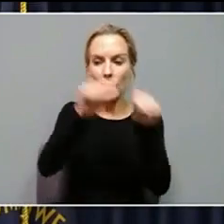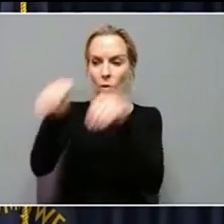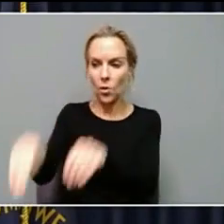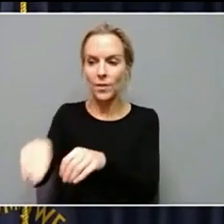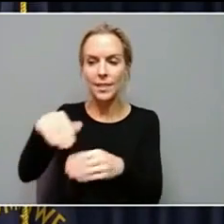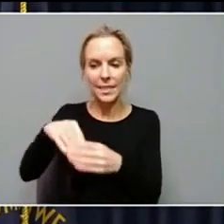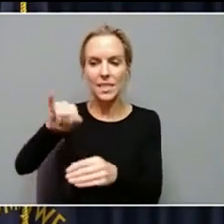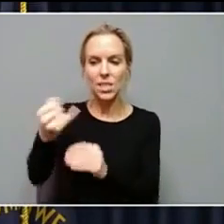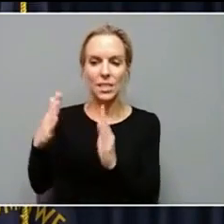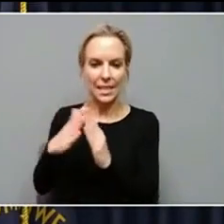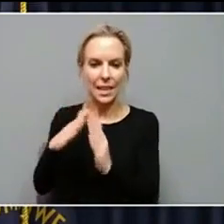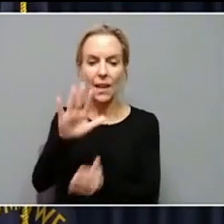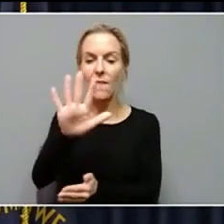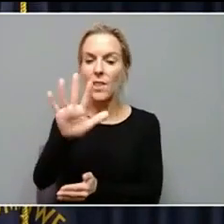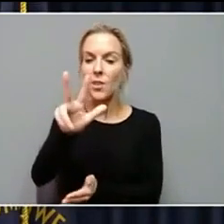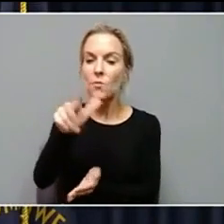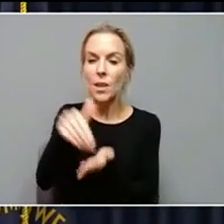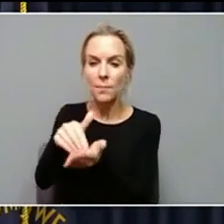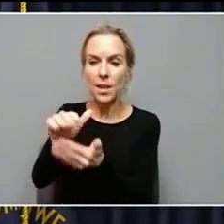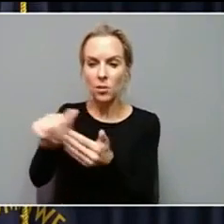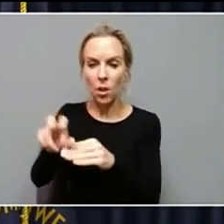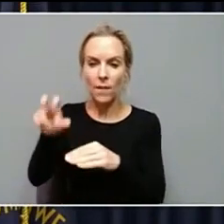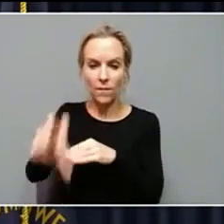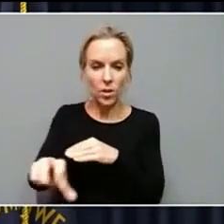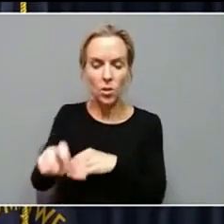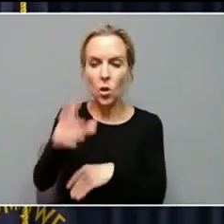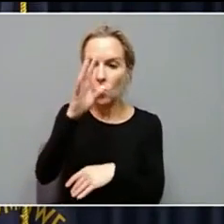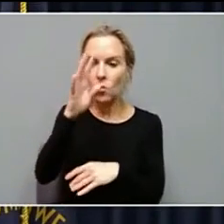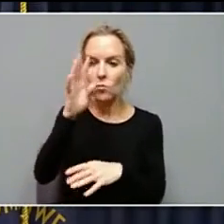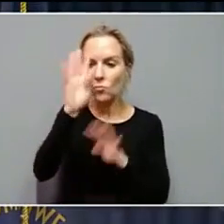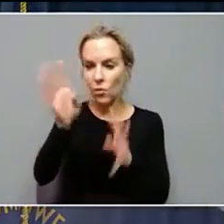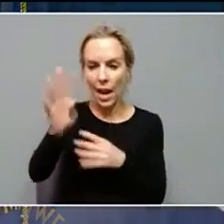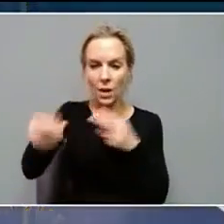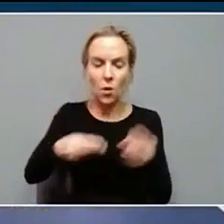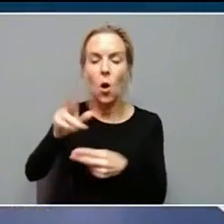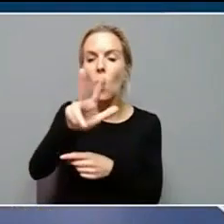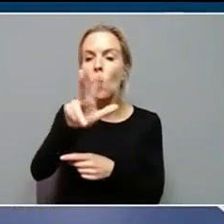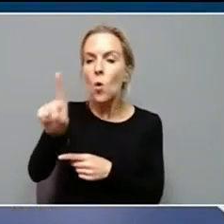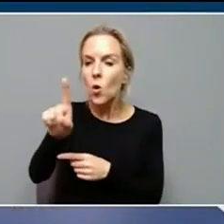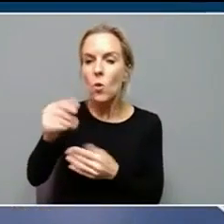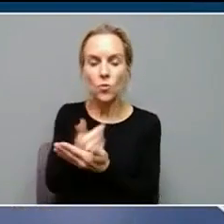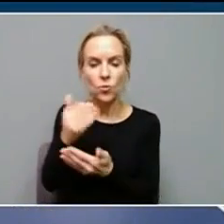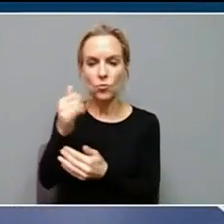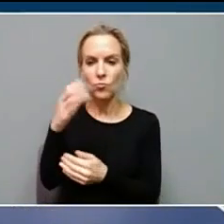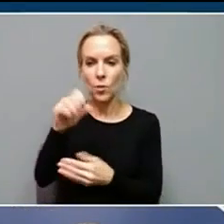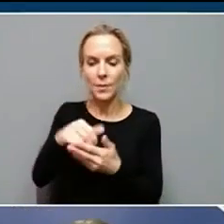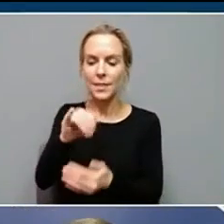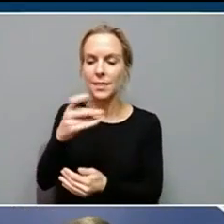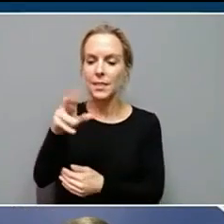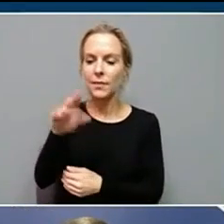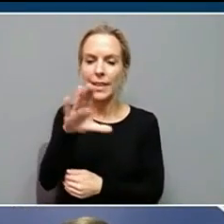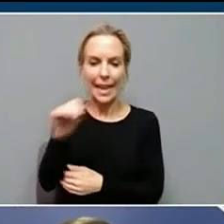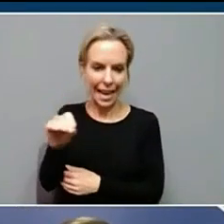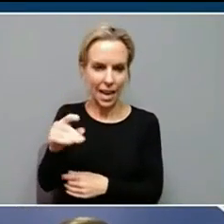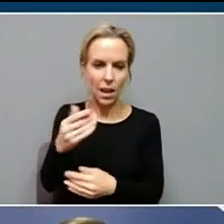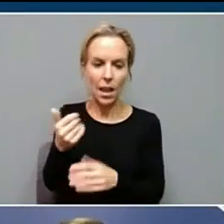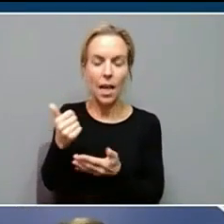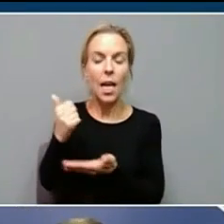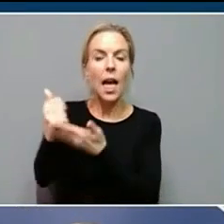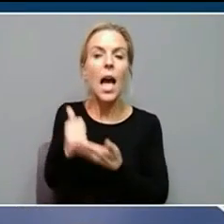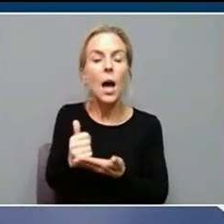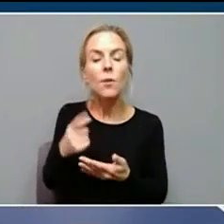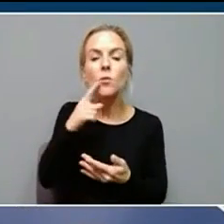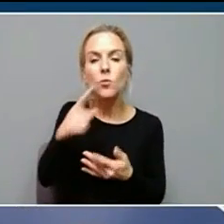This $53 million investment, creating 31 quality jobs in Jefferson County and helping grow our state's food, beverage,